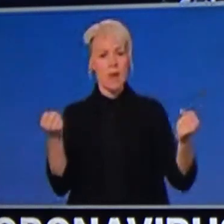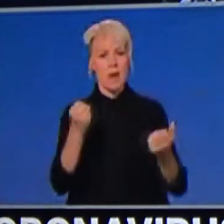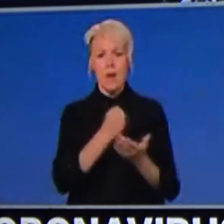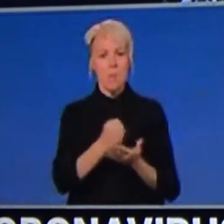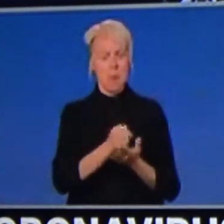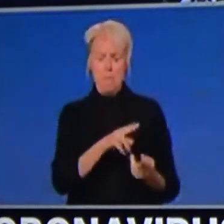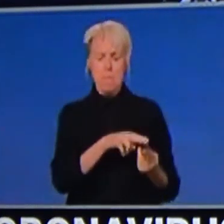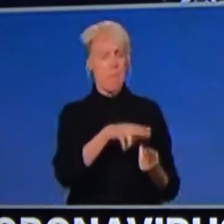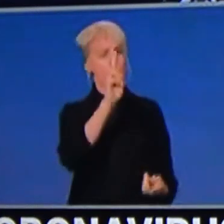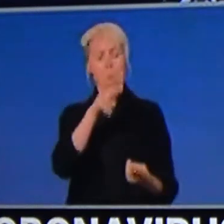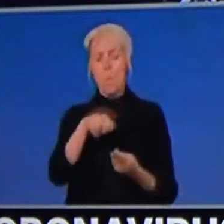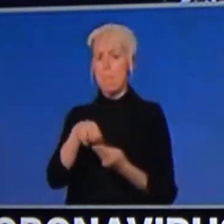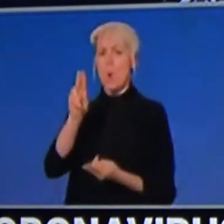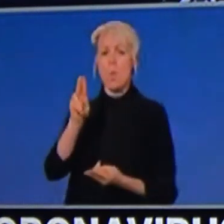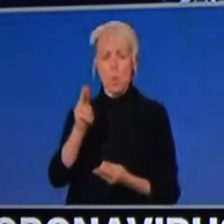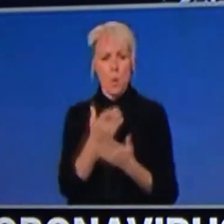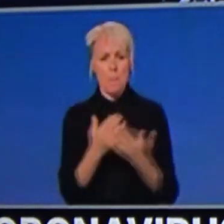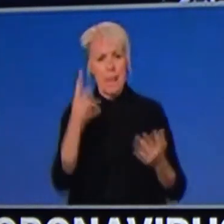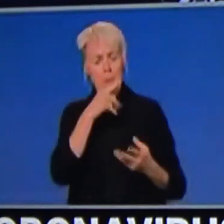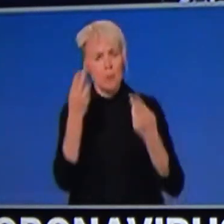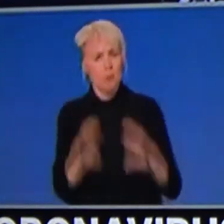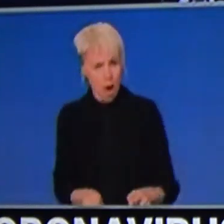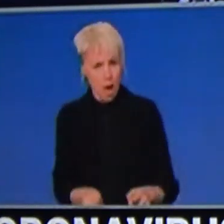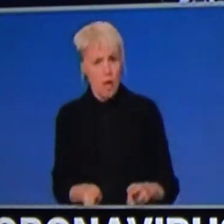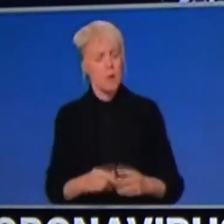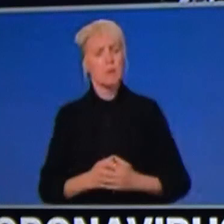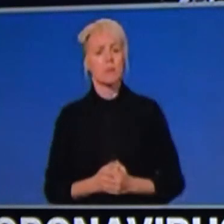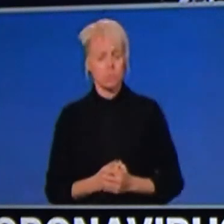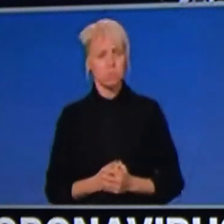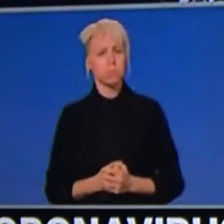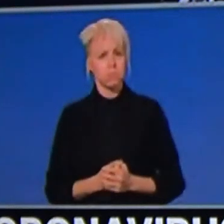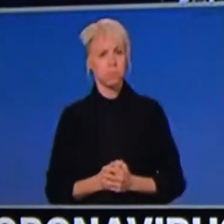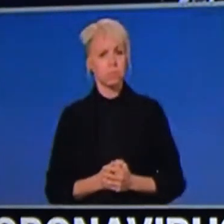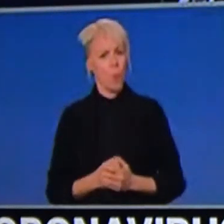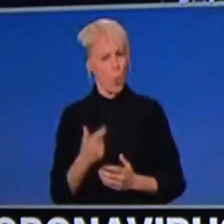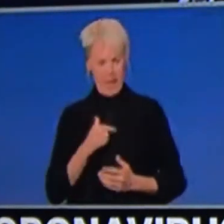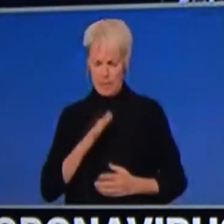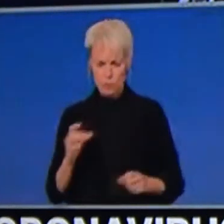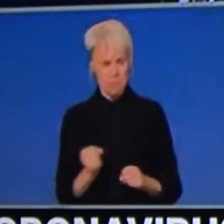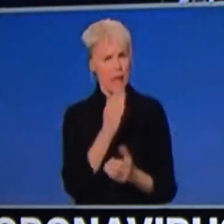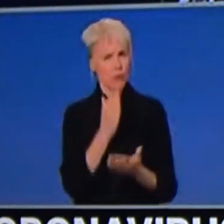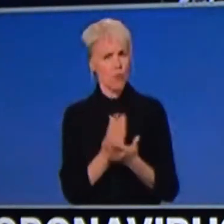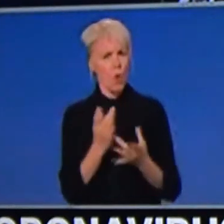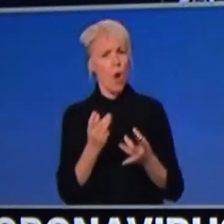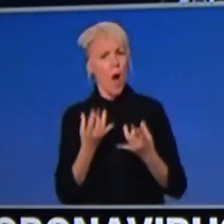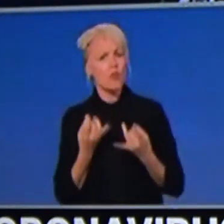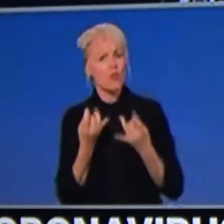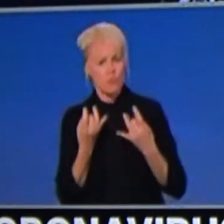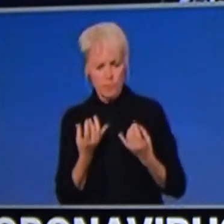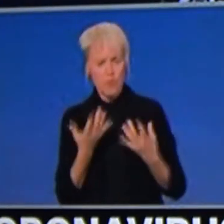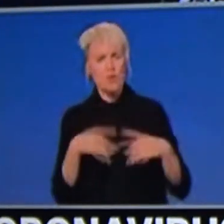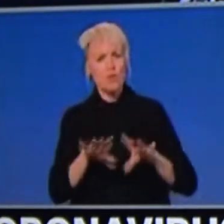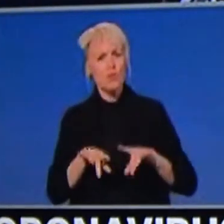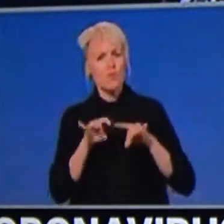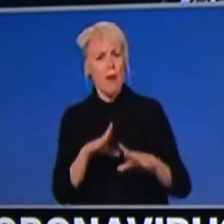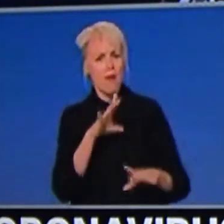have a public health system which is so finely tuned that it can detect and respond to any outbreak. That's